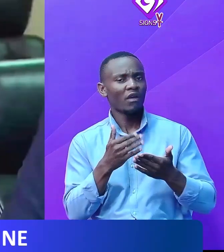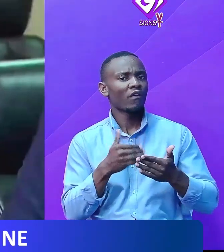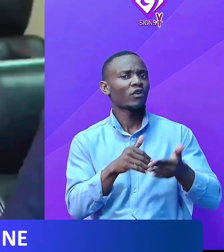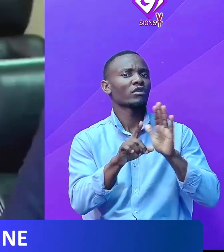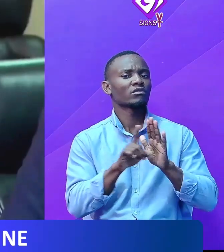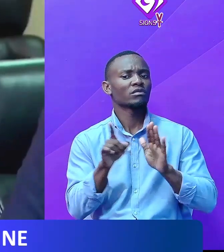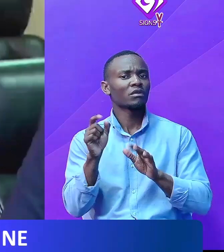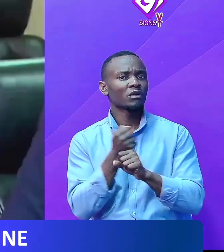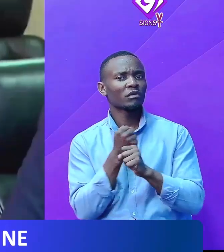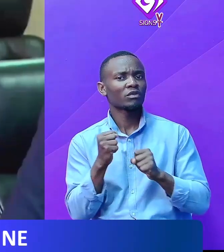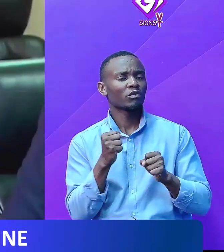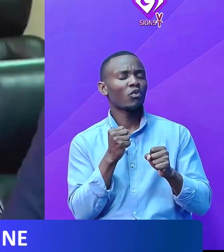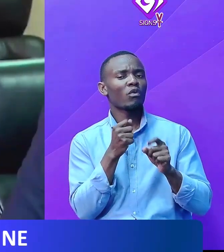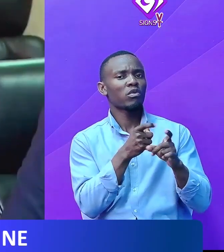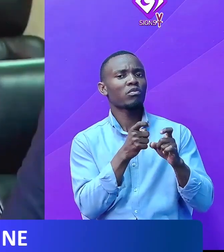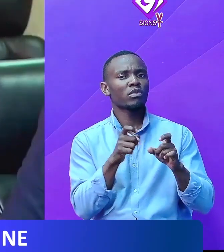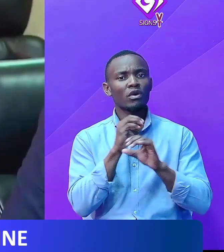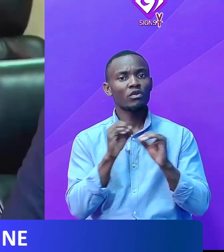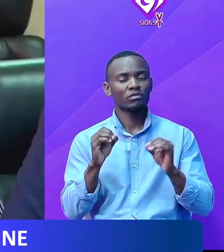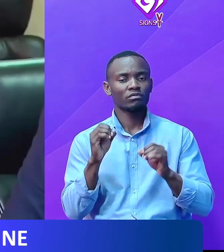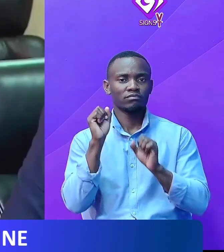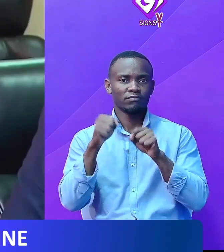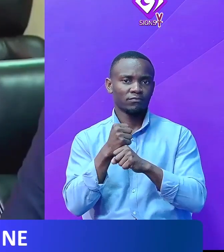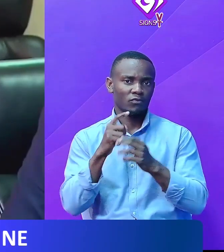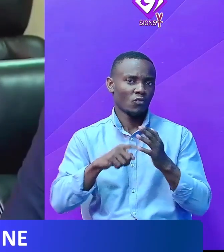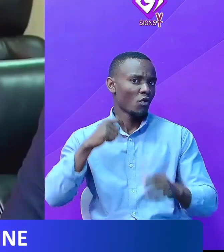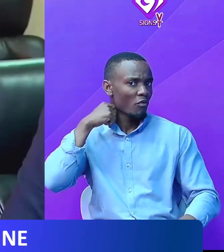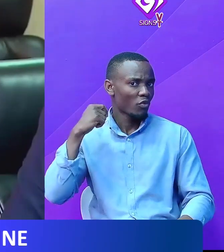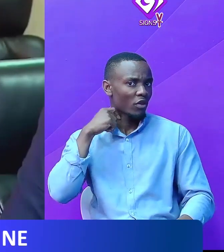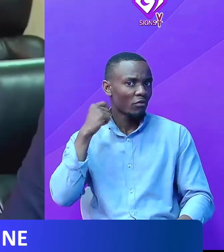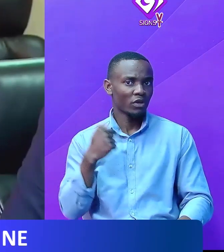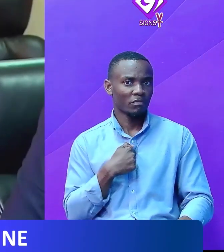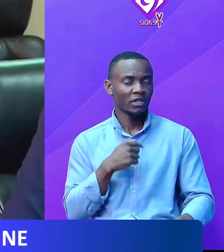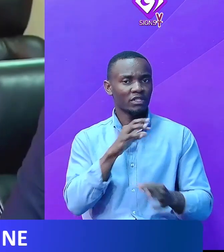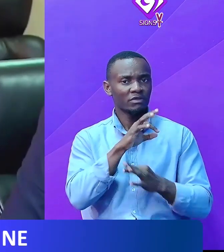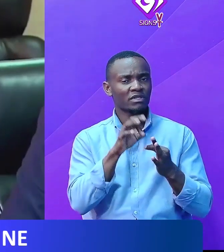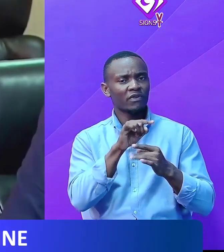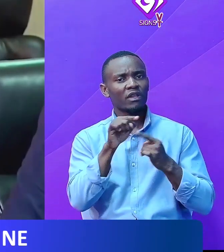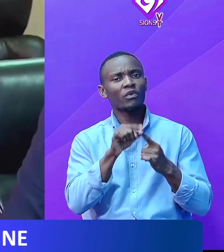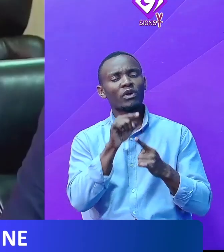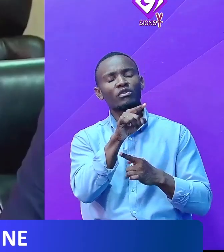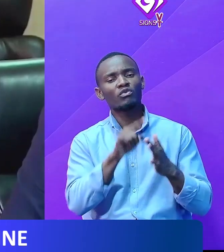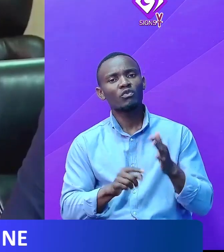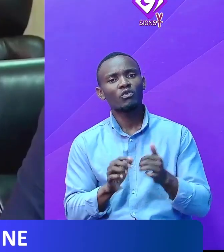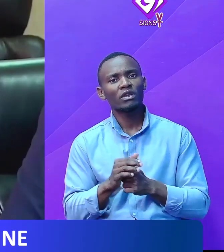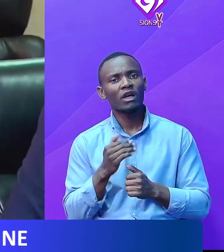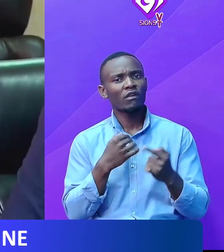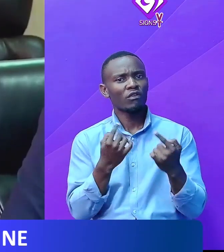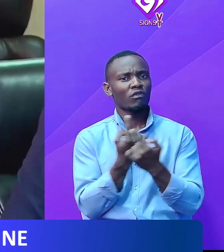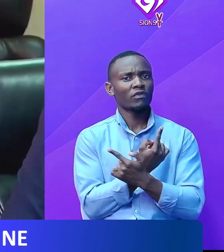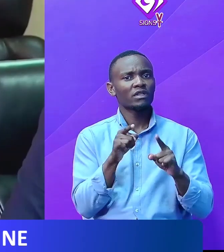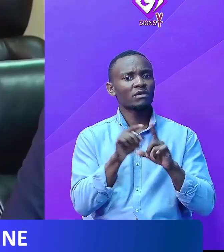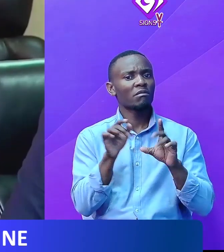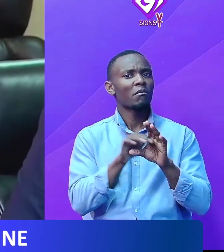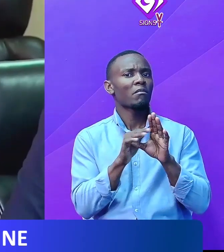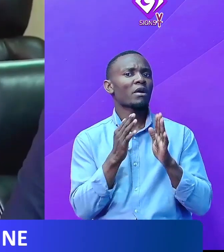Nobody can bully me, particularly when you are conflicted, when you have facilities. Point of order, and some of the Chair. members of this committee have